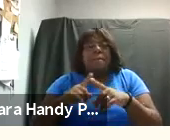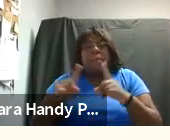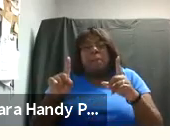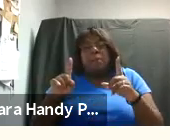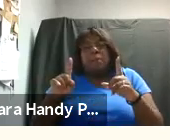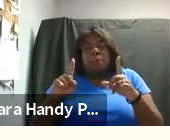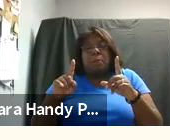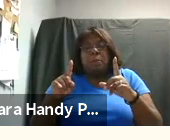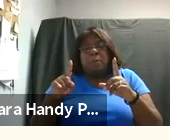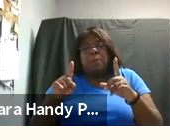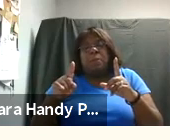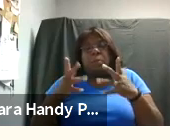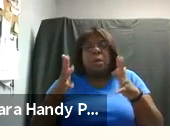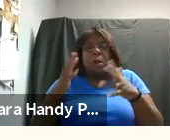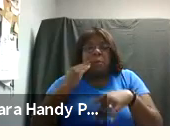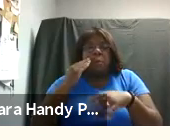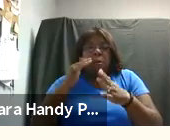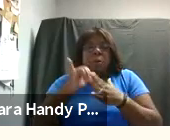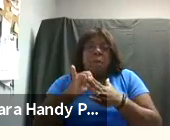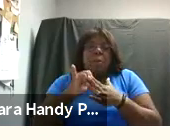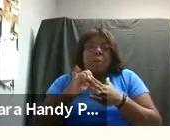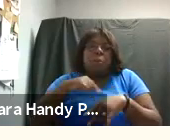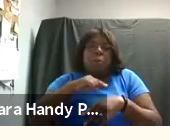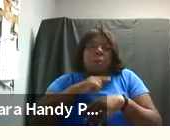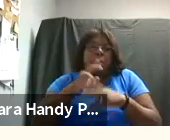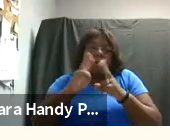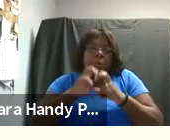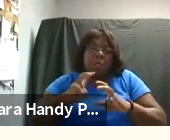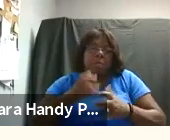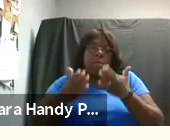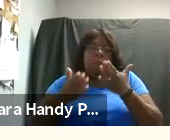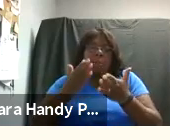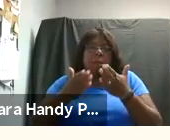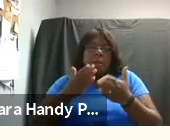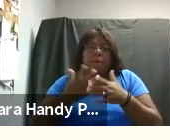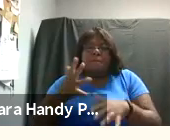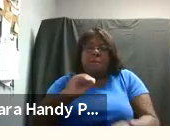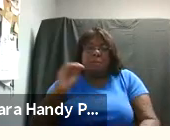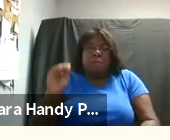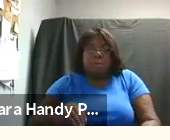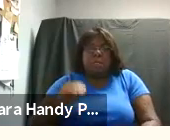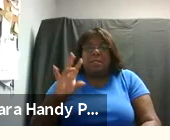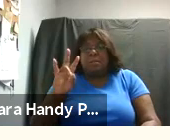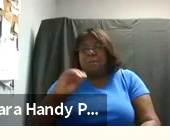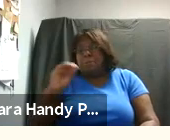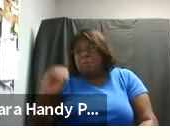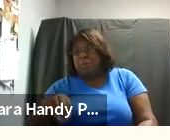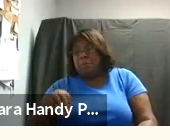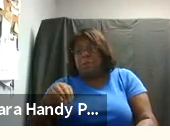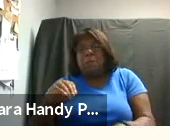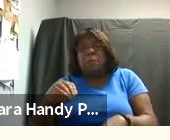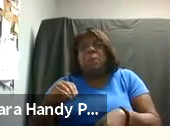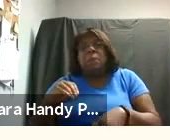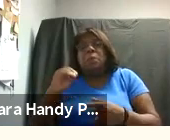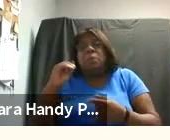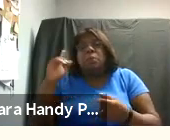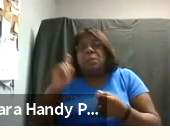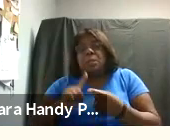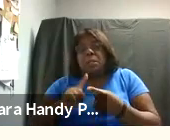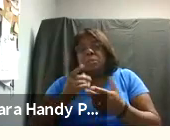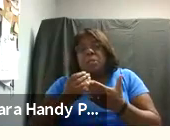we already know that we'll be looking at probably a 5%, 7% reduction in our